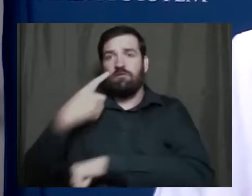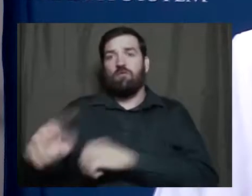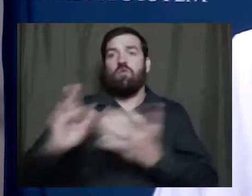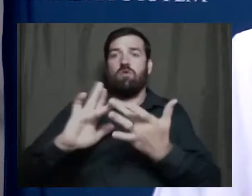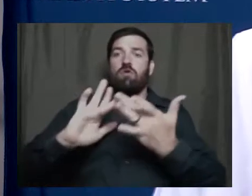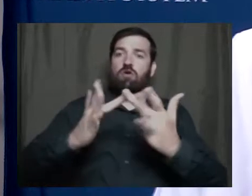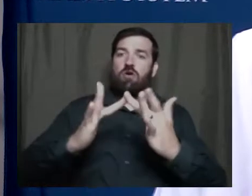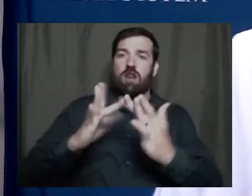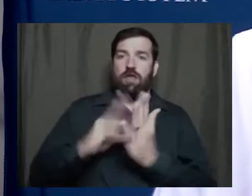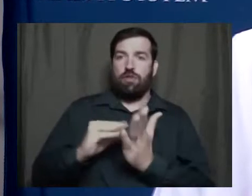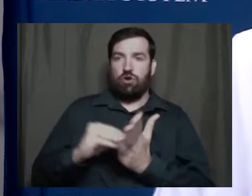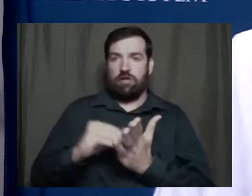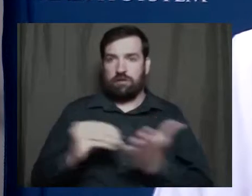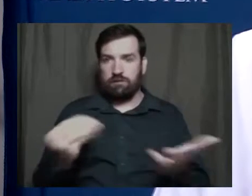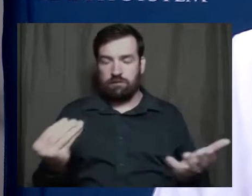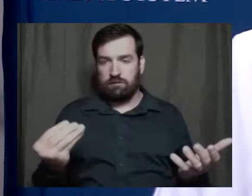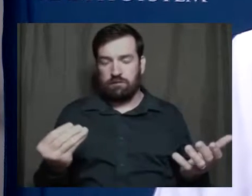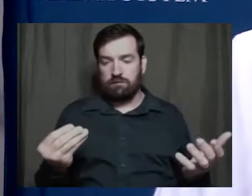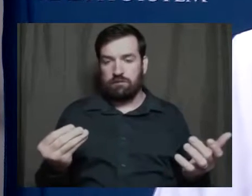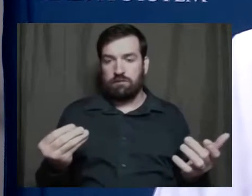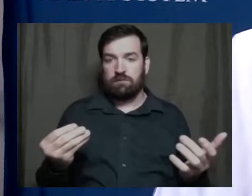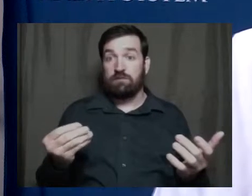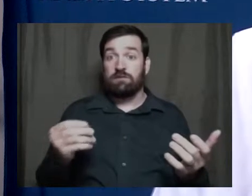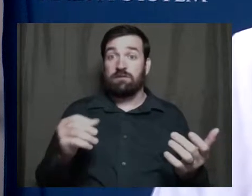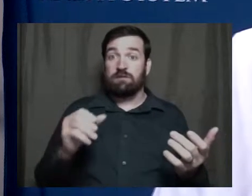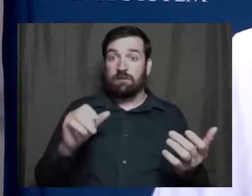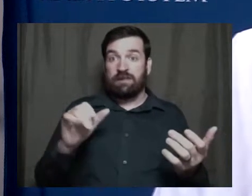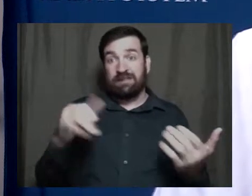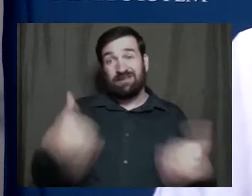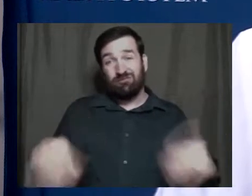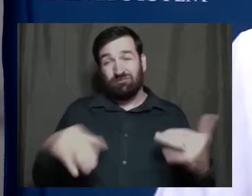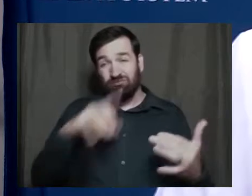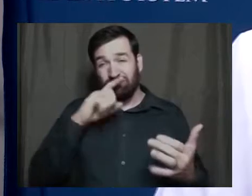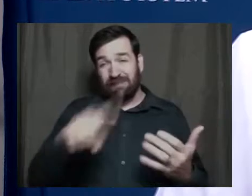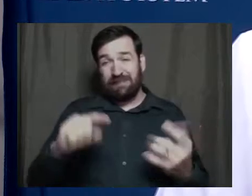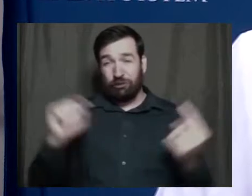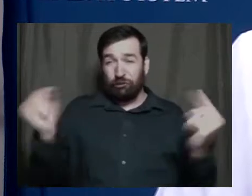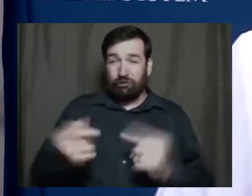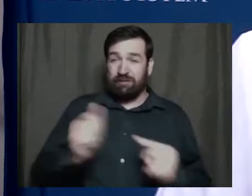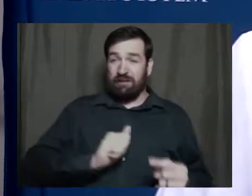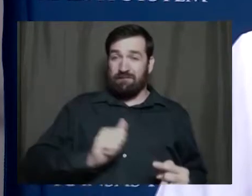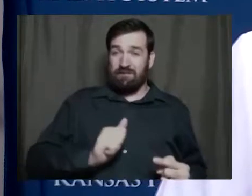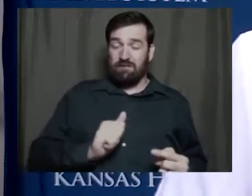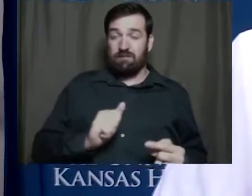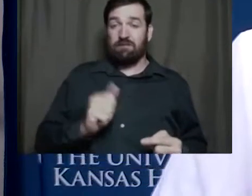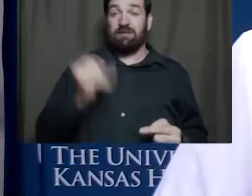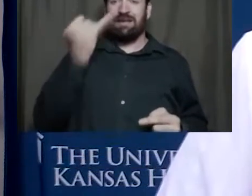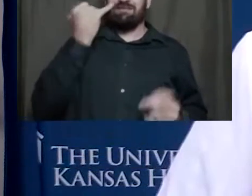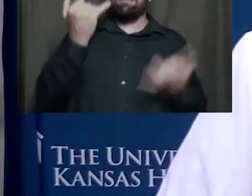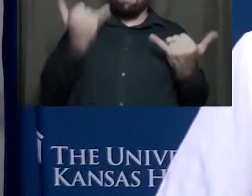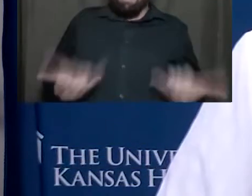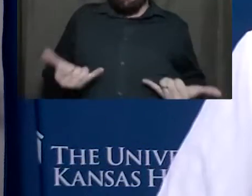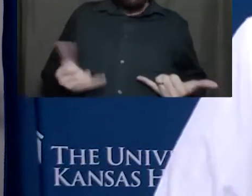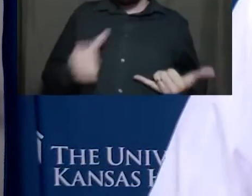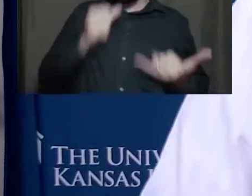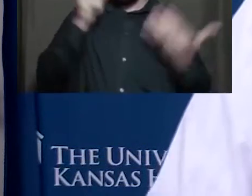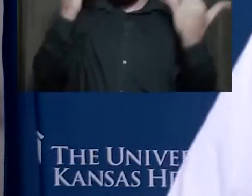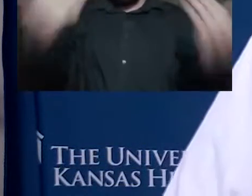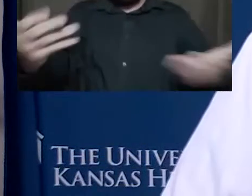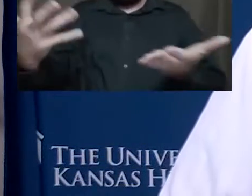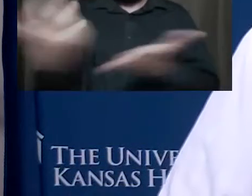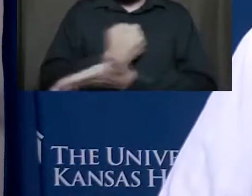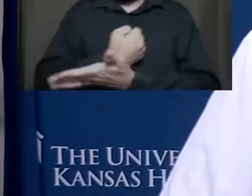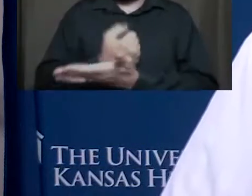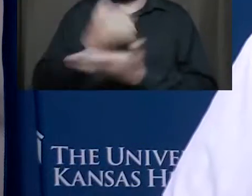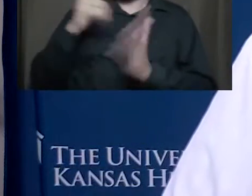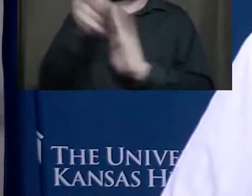a way, it's almost going to be like trying to shoot ourselves in the foot by not putting our kids in a mask, is my opinion. So I mean, if